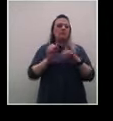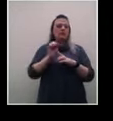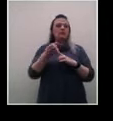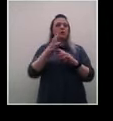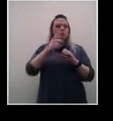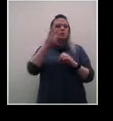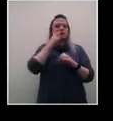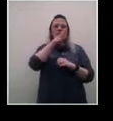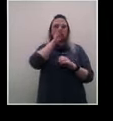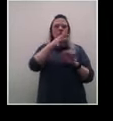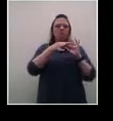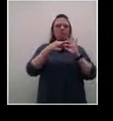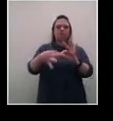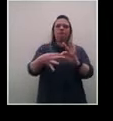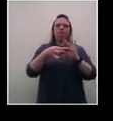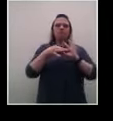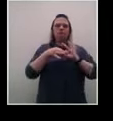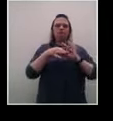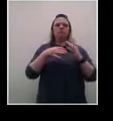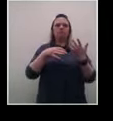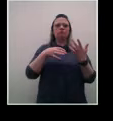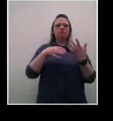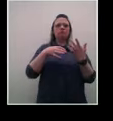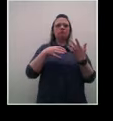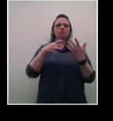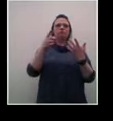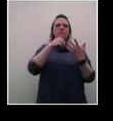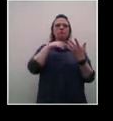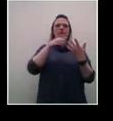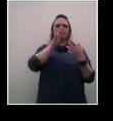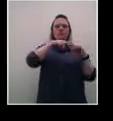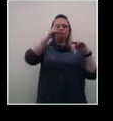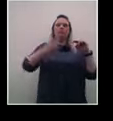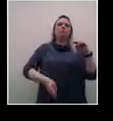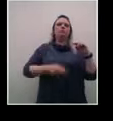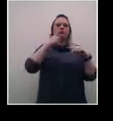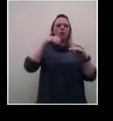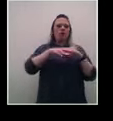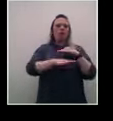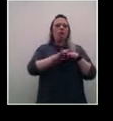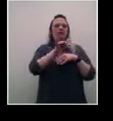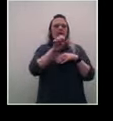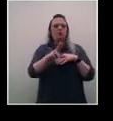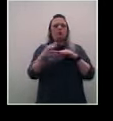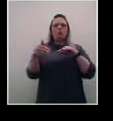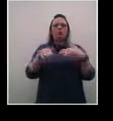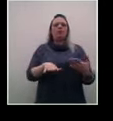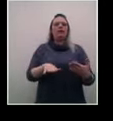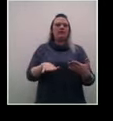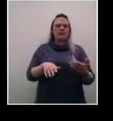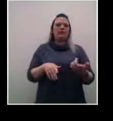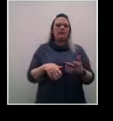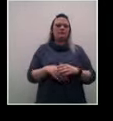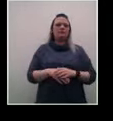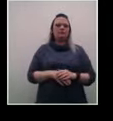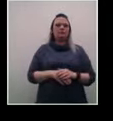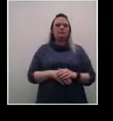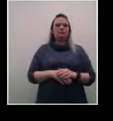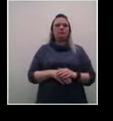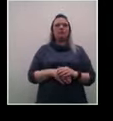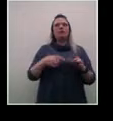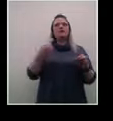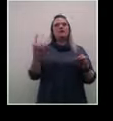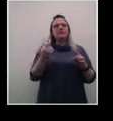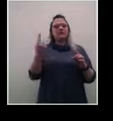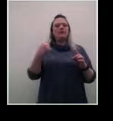direct correlation to a drop in overall admissions and ICUs with regards to deaths. This is something